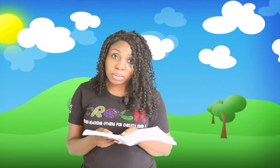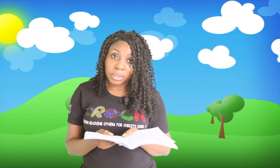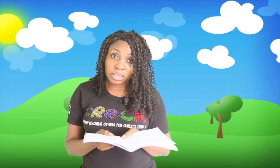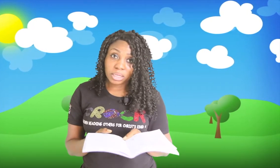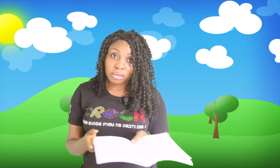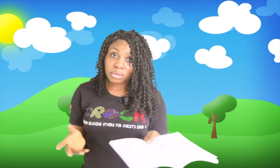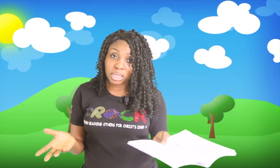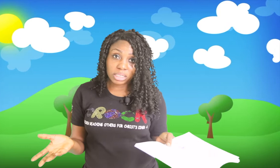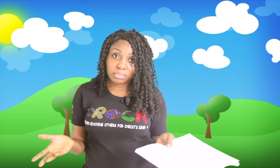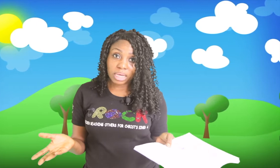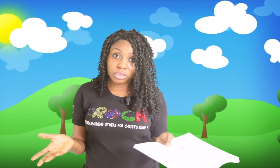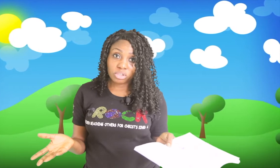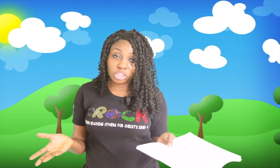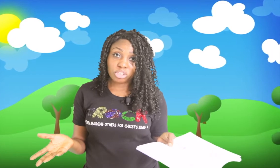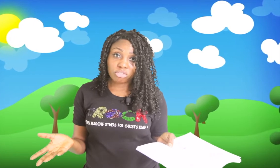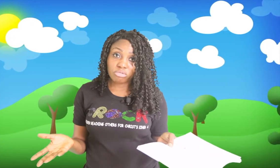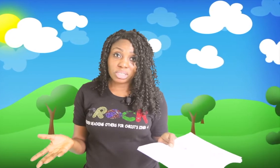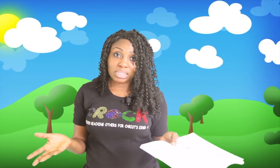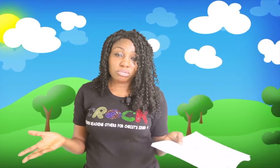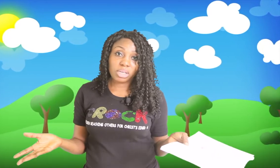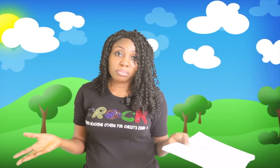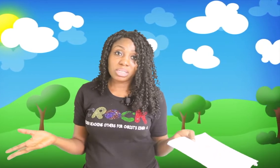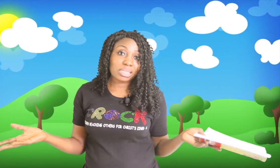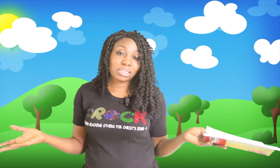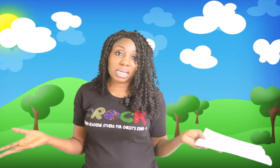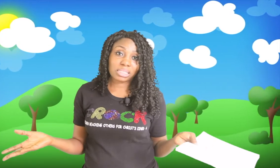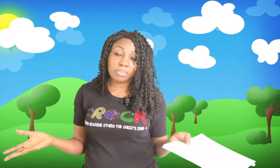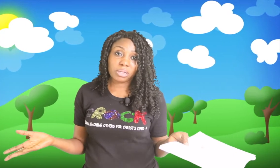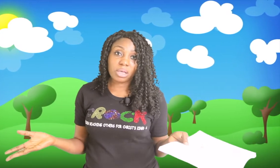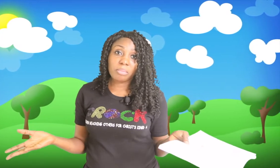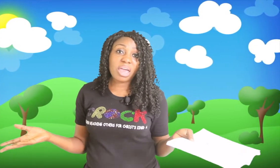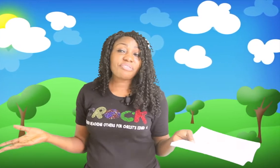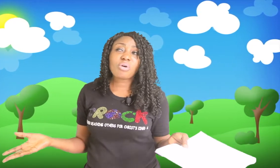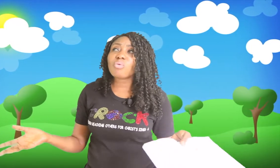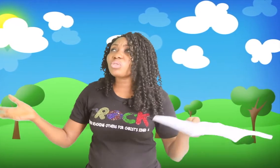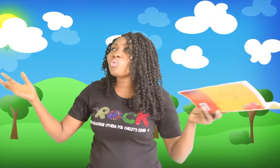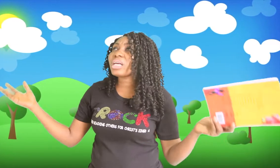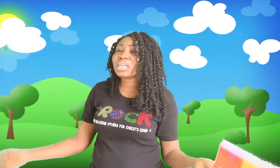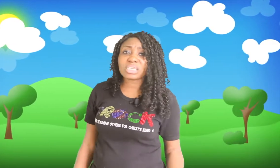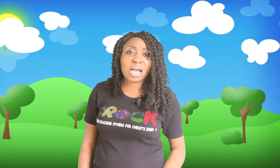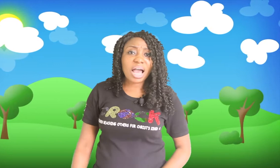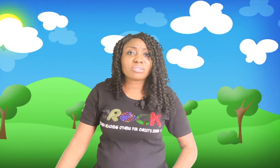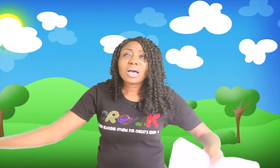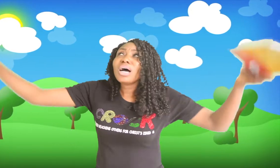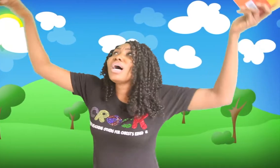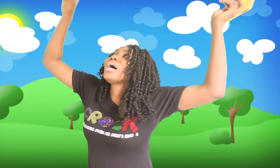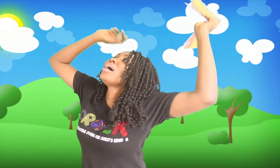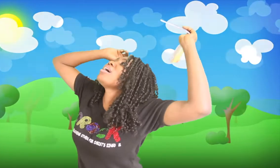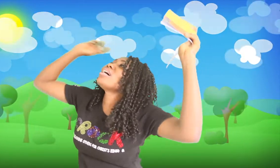was sleeping in his mind, because Jesus knows that to him, death is like sleeping. But everyone was wailing in the